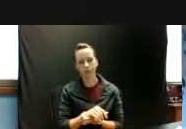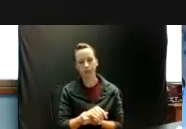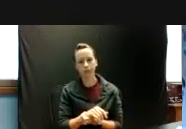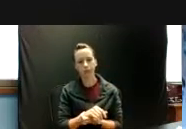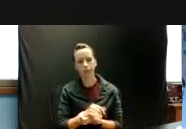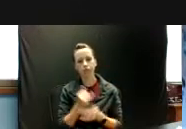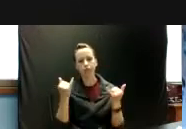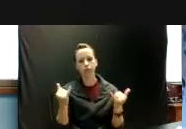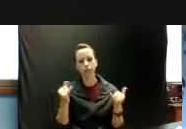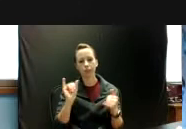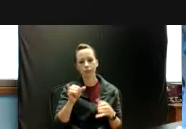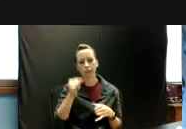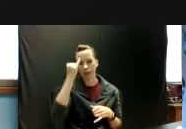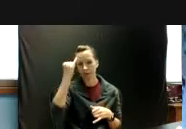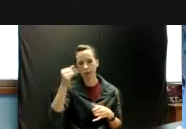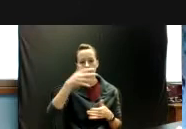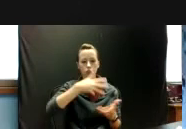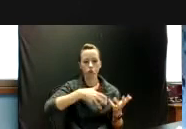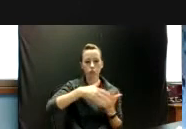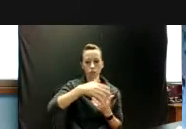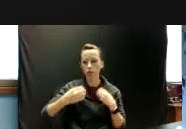go to this idea of social and emotional learning.